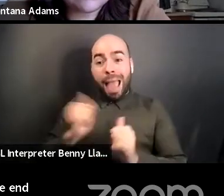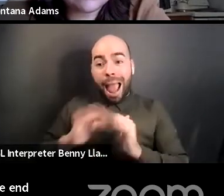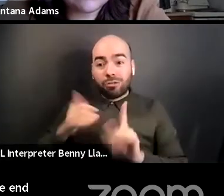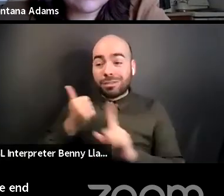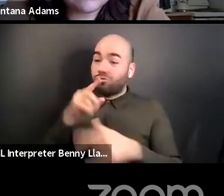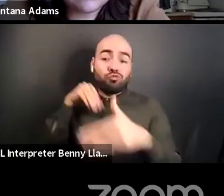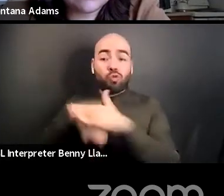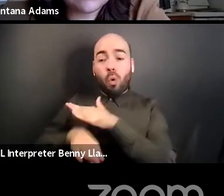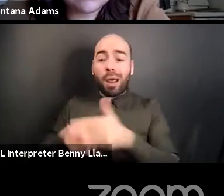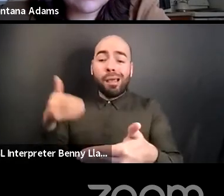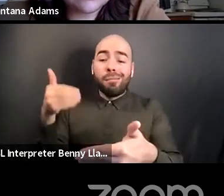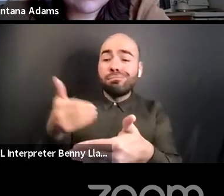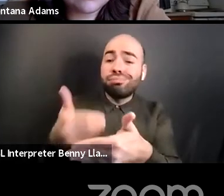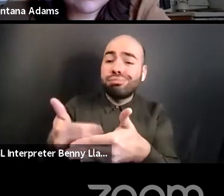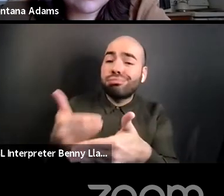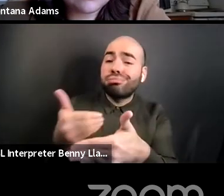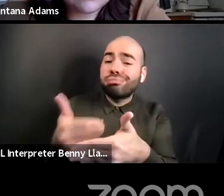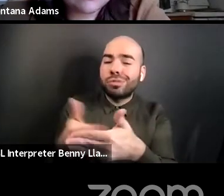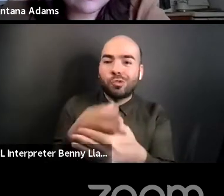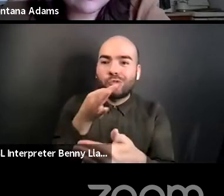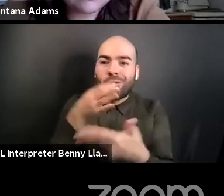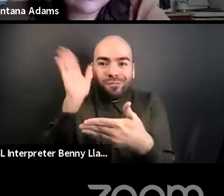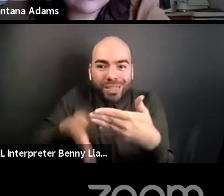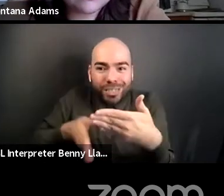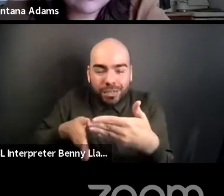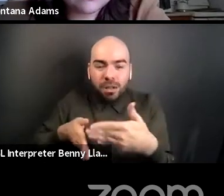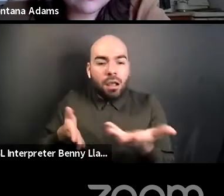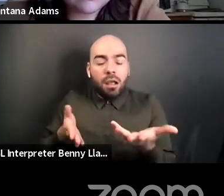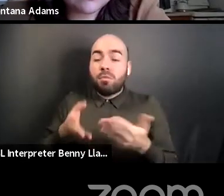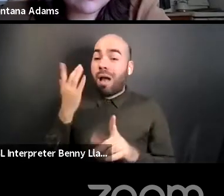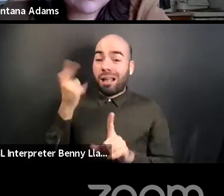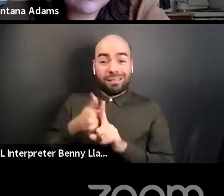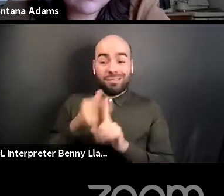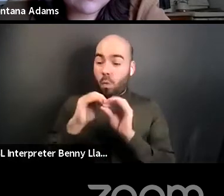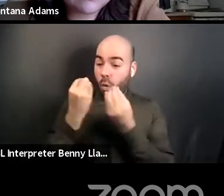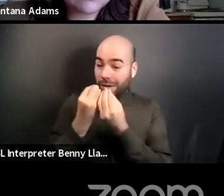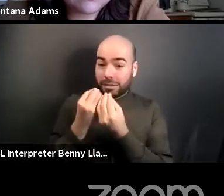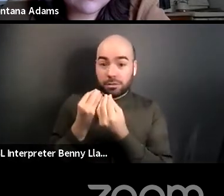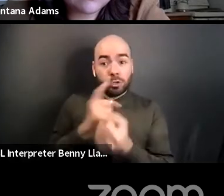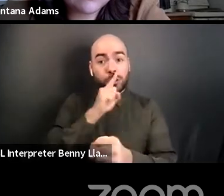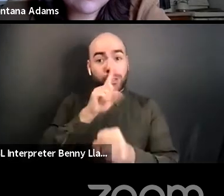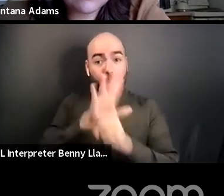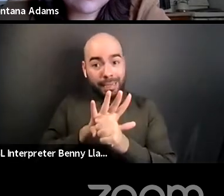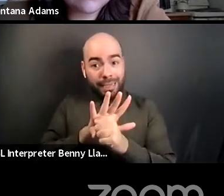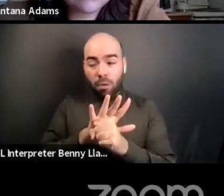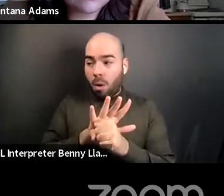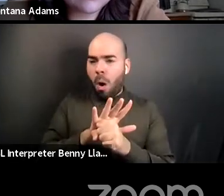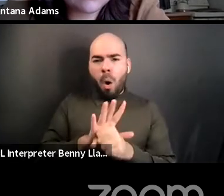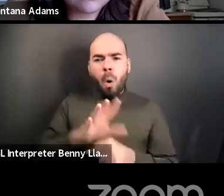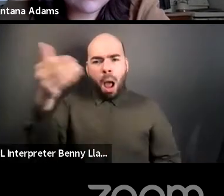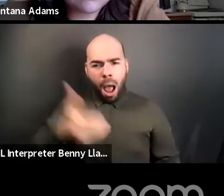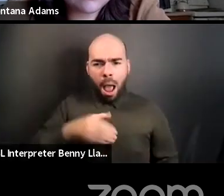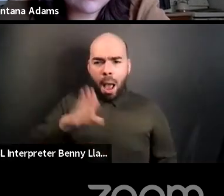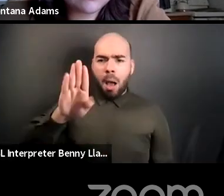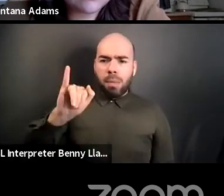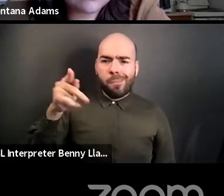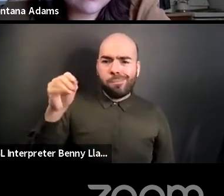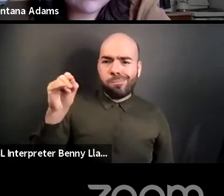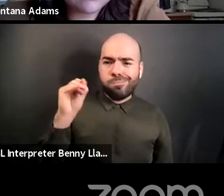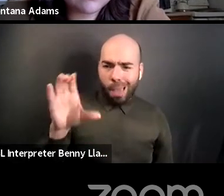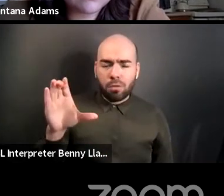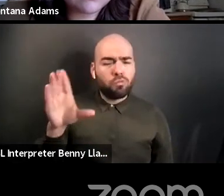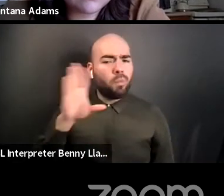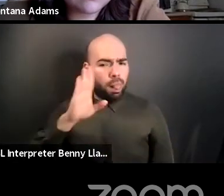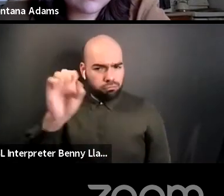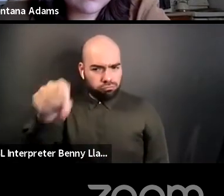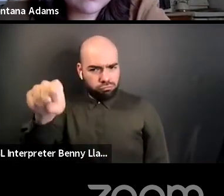I wanted to note this as well, that when organizations make these commitments and say, okay, we're going to hire BIPOC people, but the only